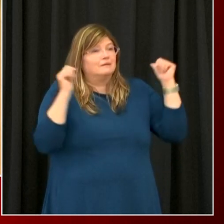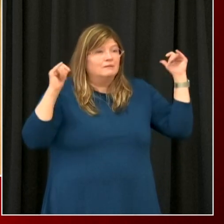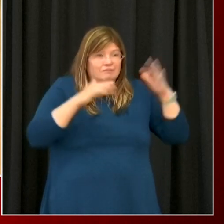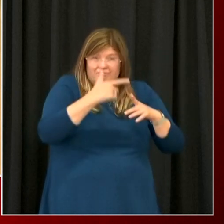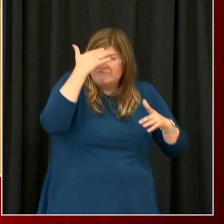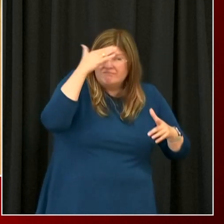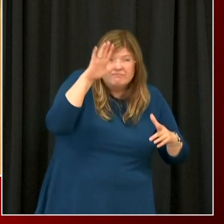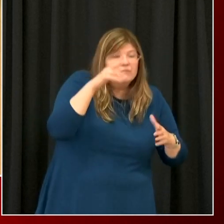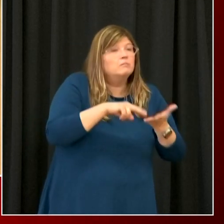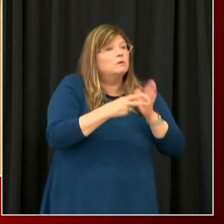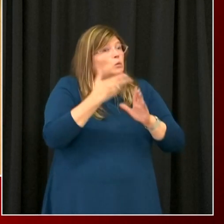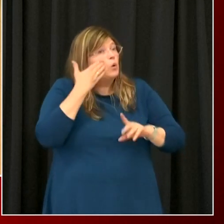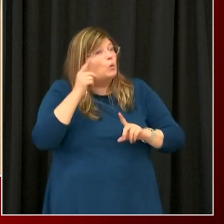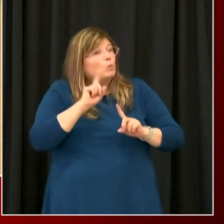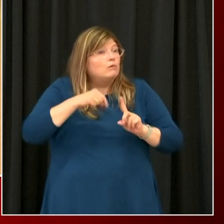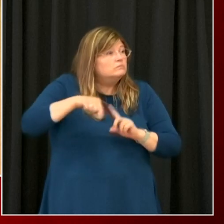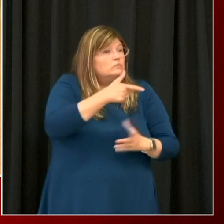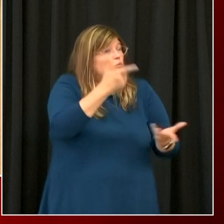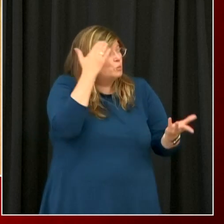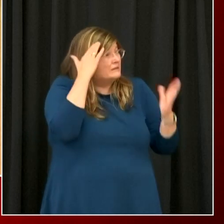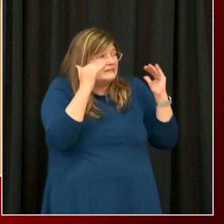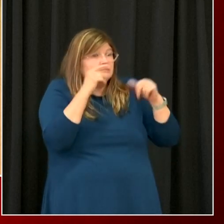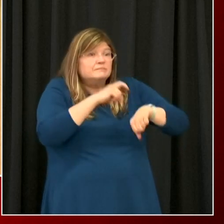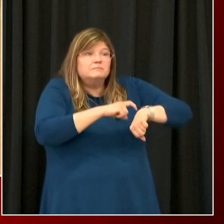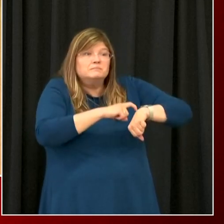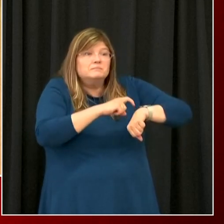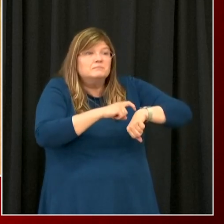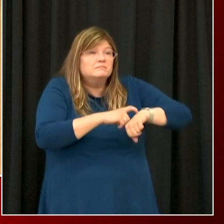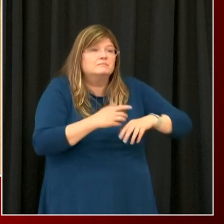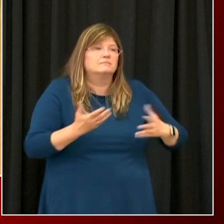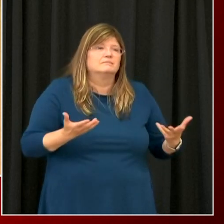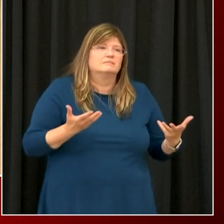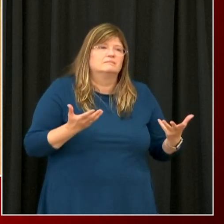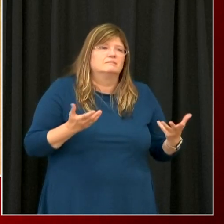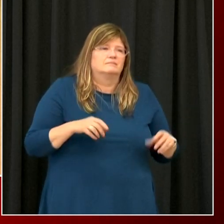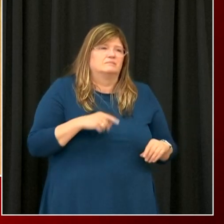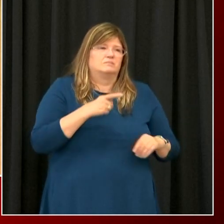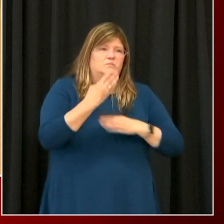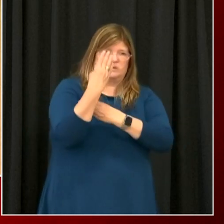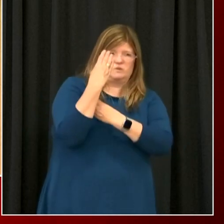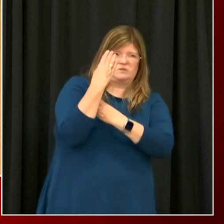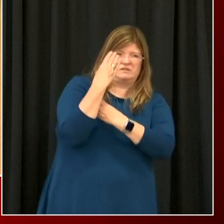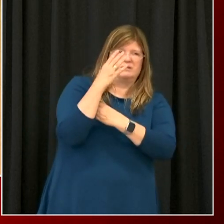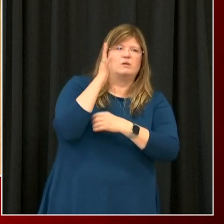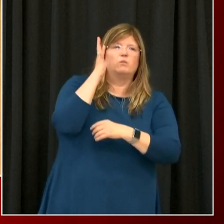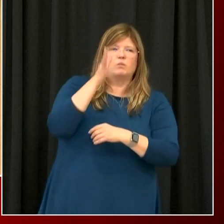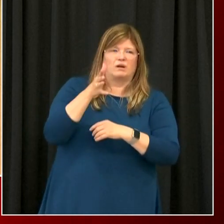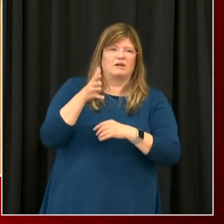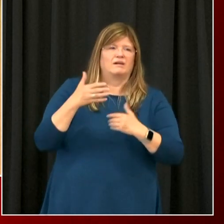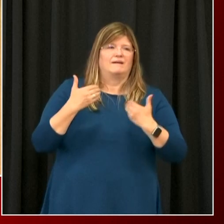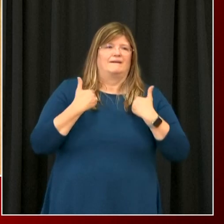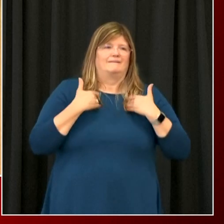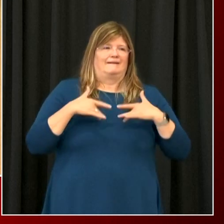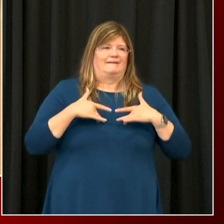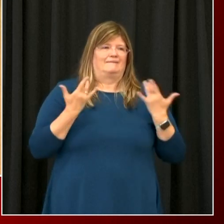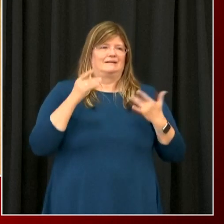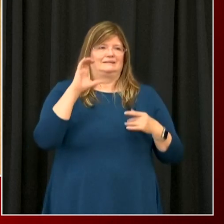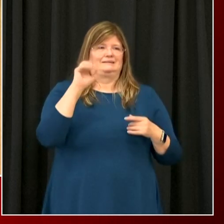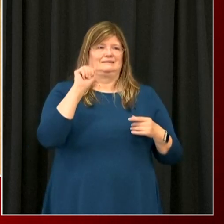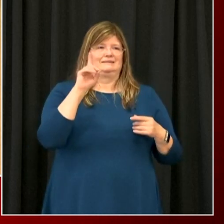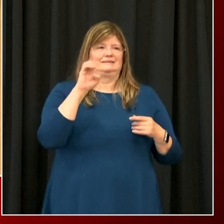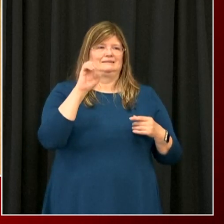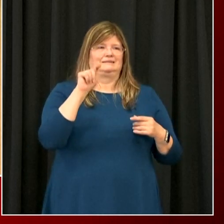times you expect this to be the busiest tomorrow? And I also wanted to ask, there was an event this morning where future cadets were told, if you're not bothered by